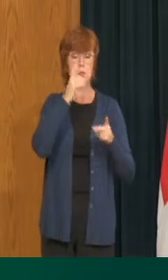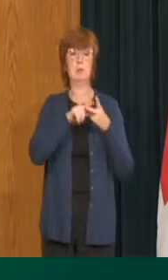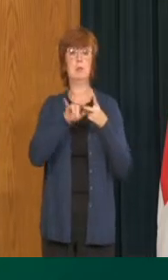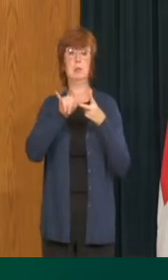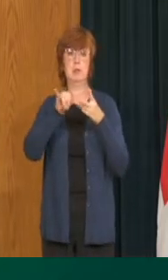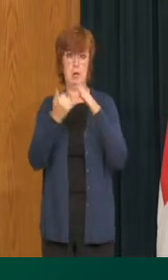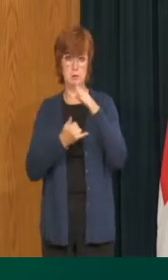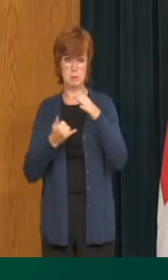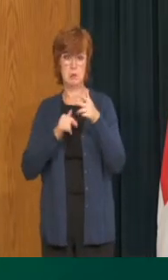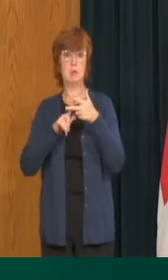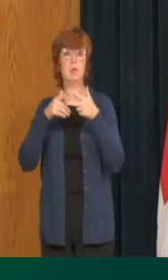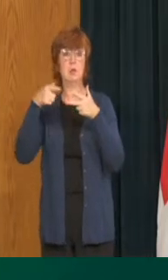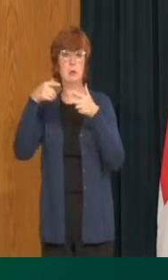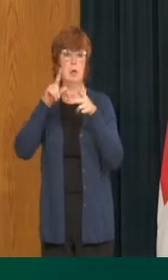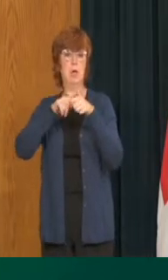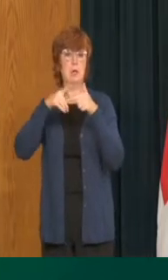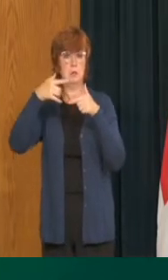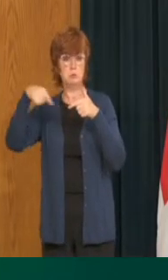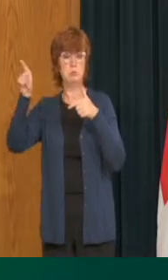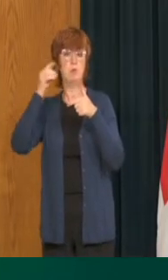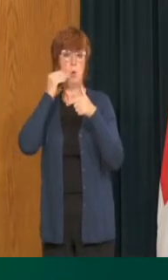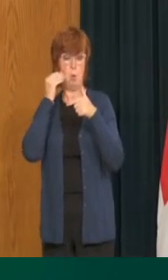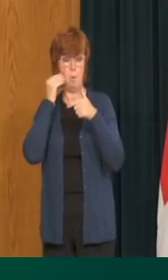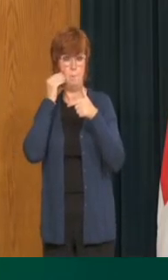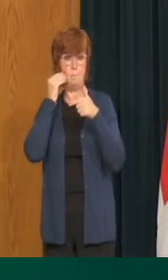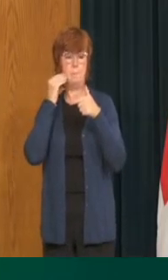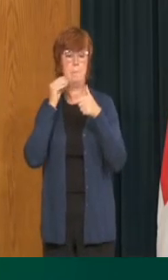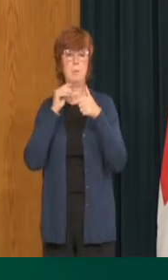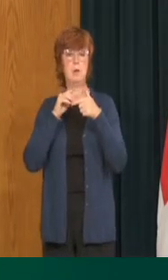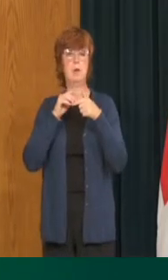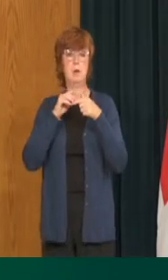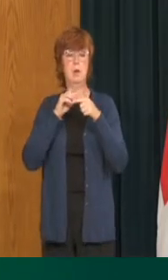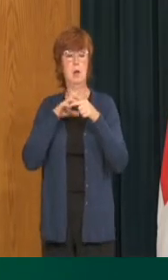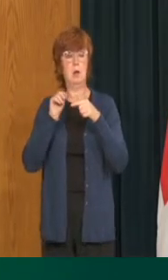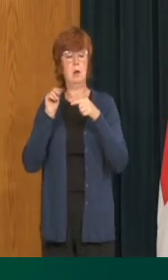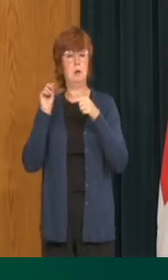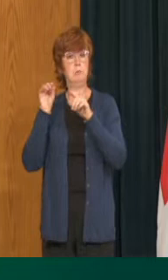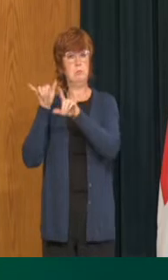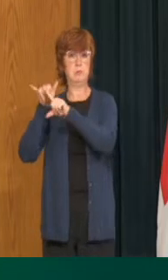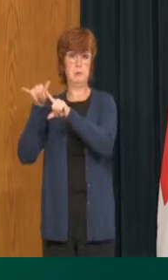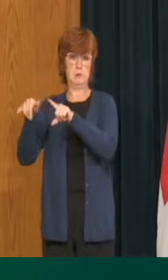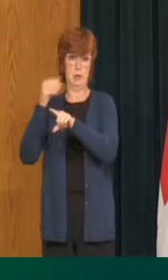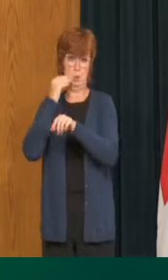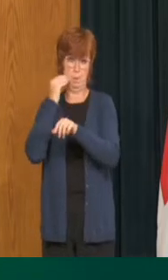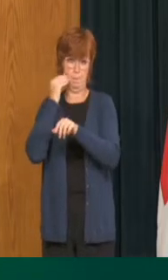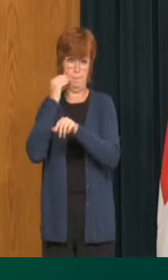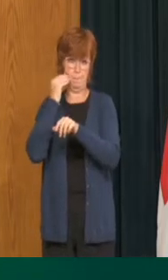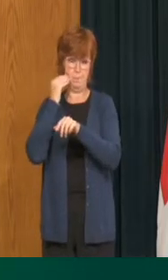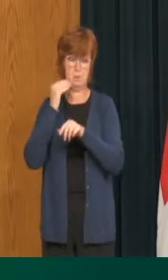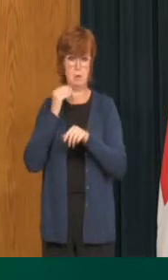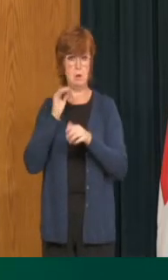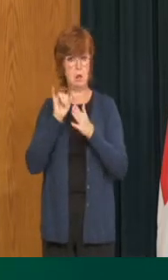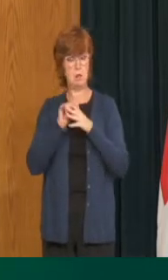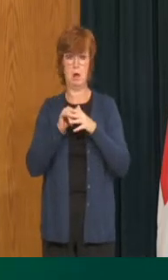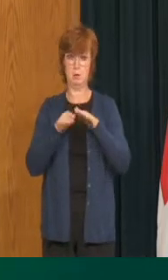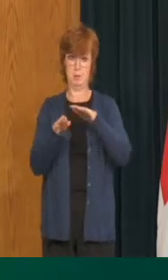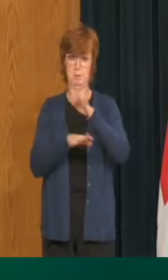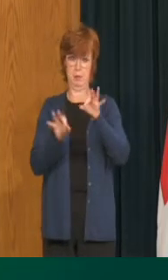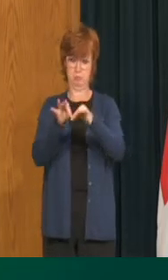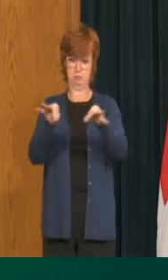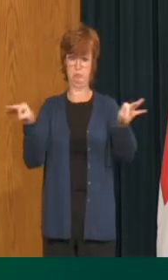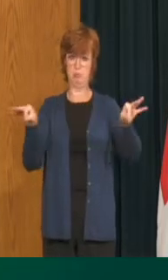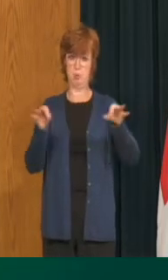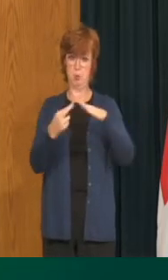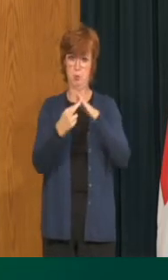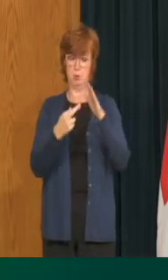with a staff member or teacher working in a school. I think that has remained our mainstay of making sure that we isolate both